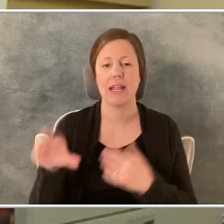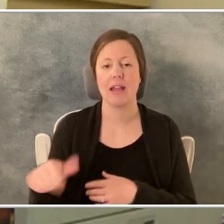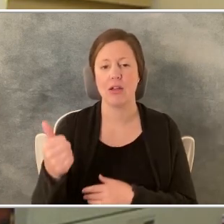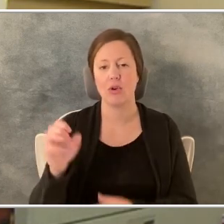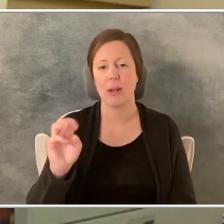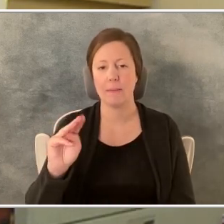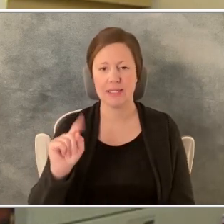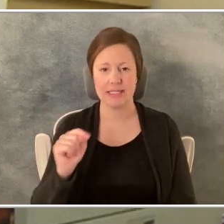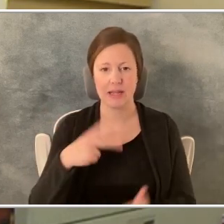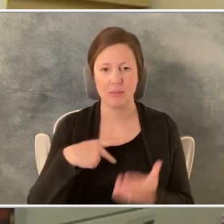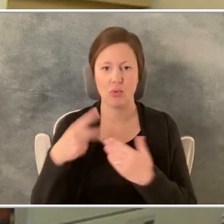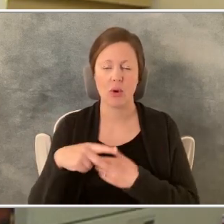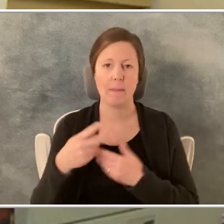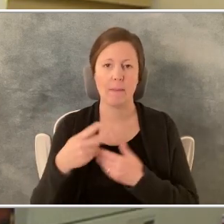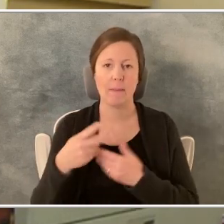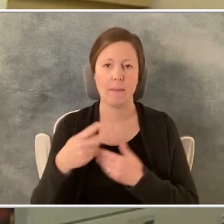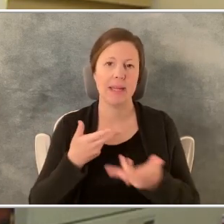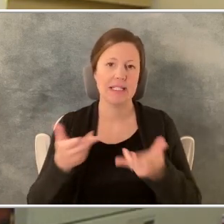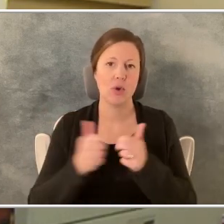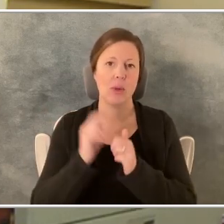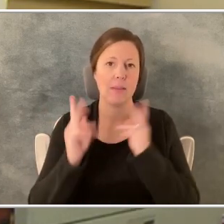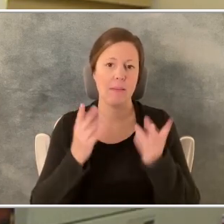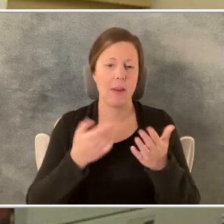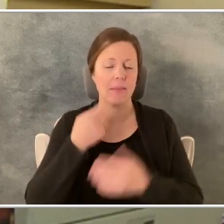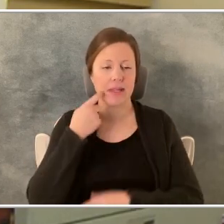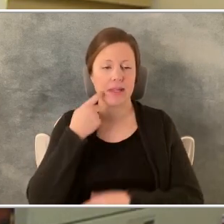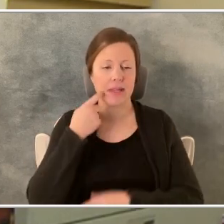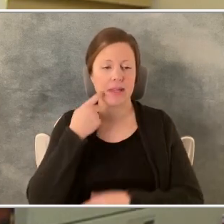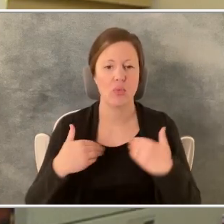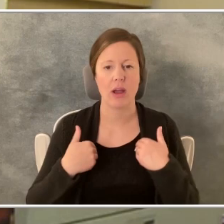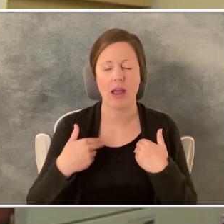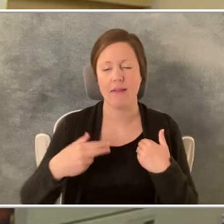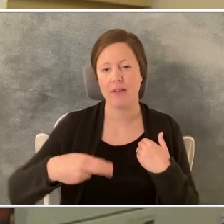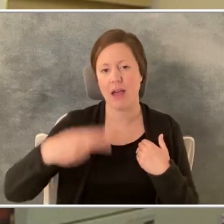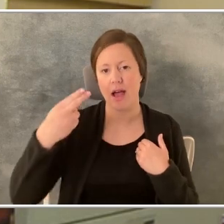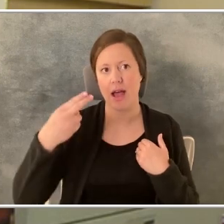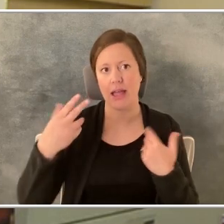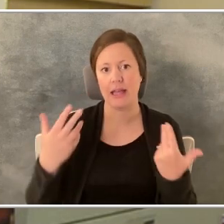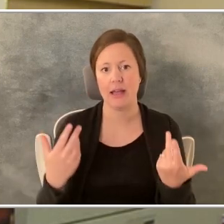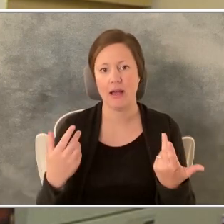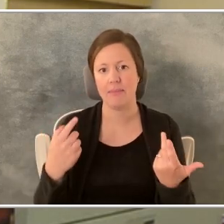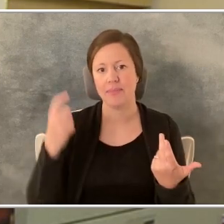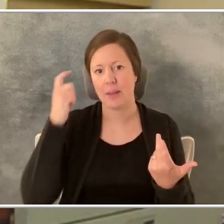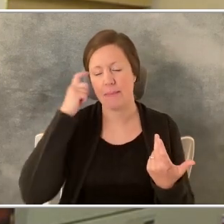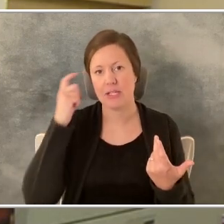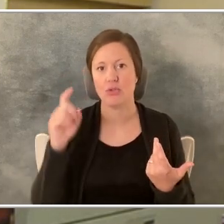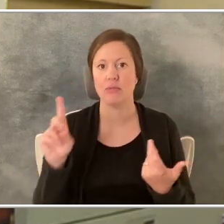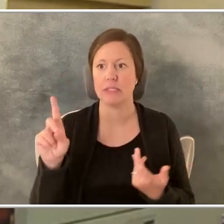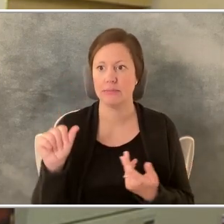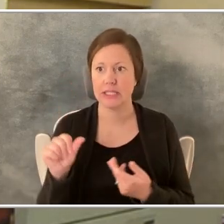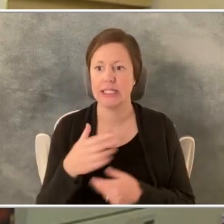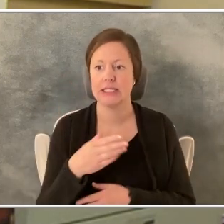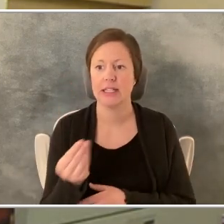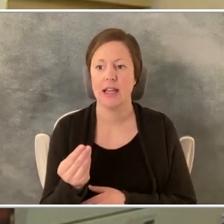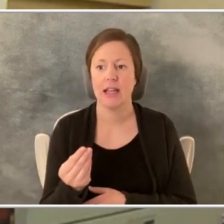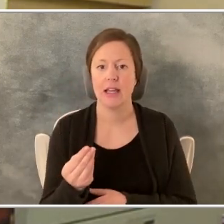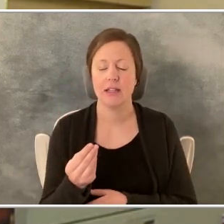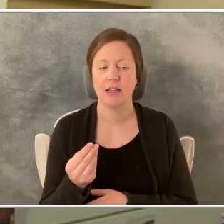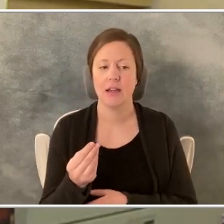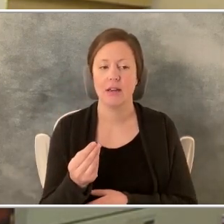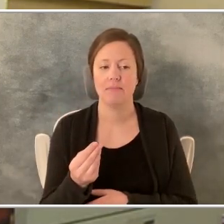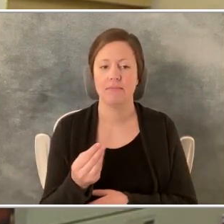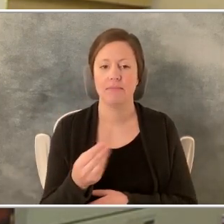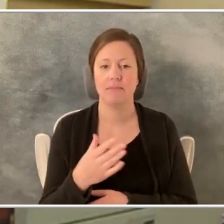to drugs or have high mental disabilities. And,